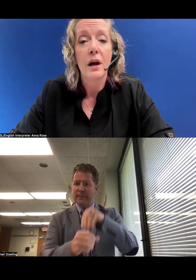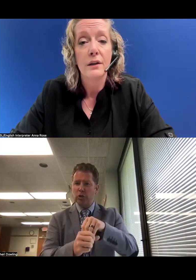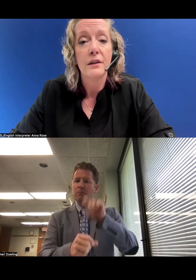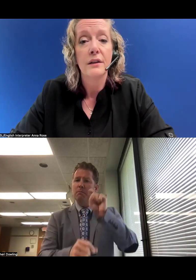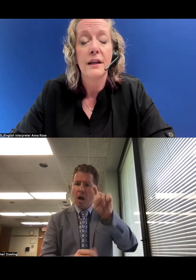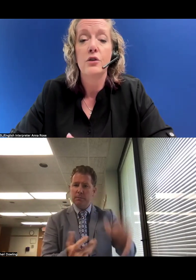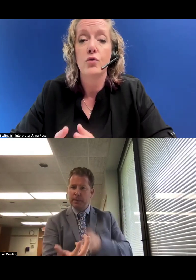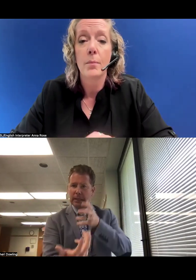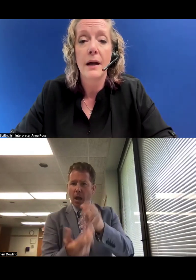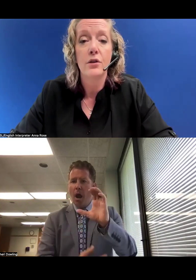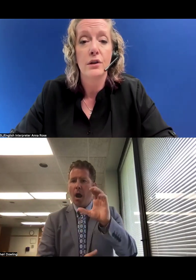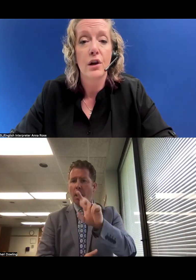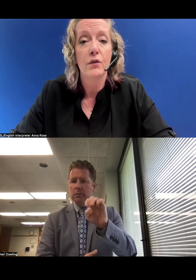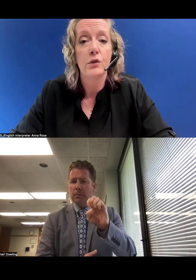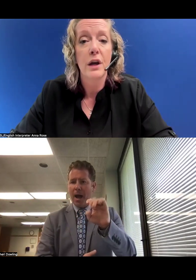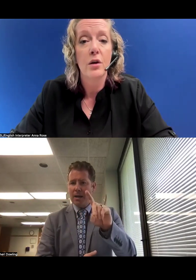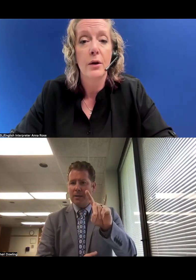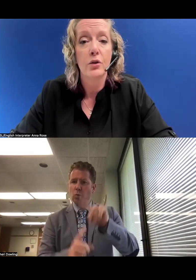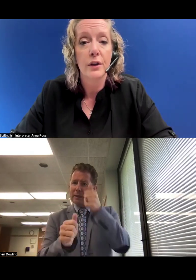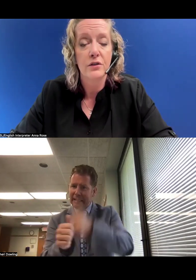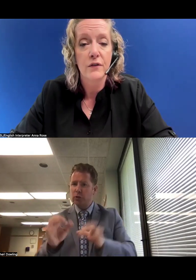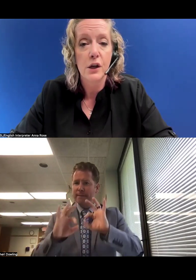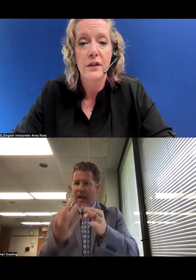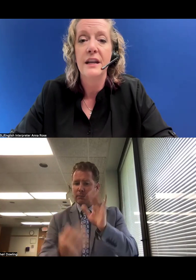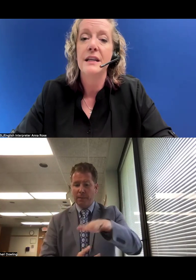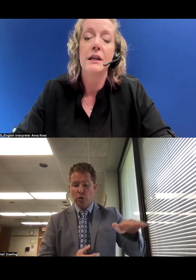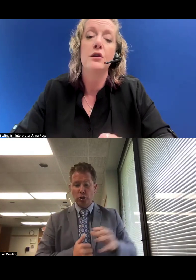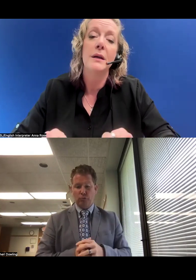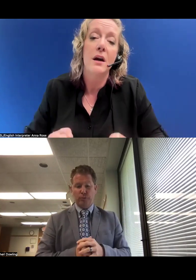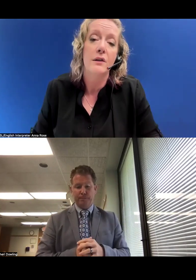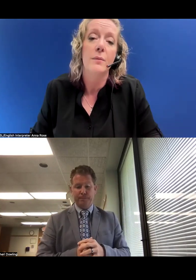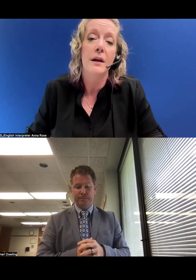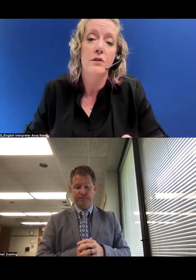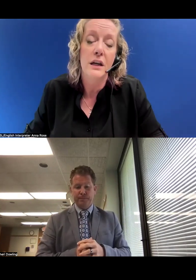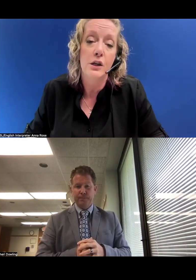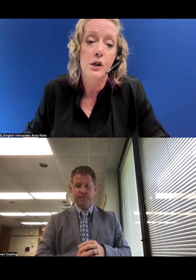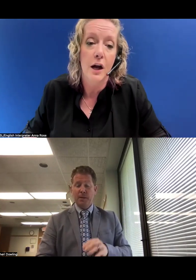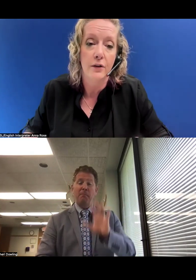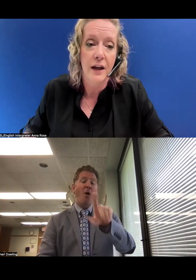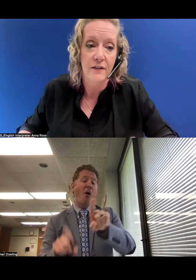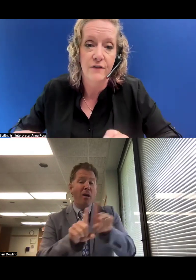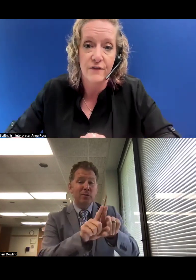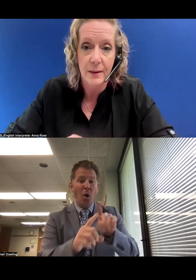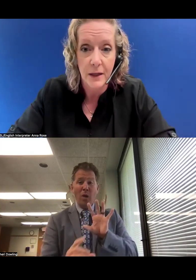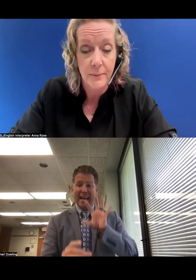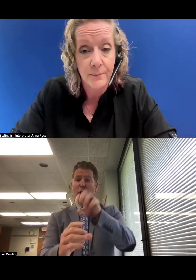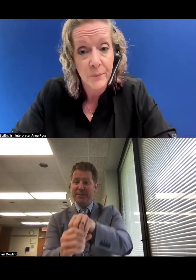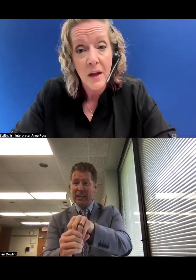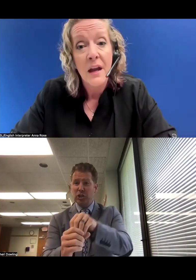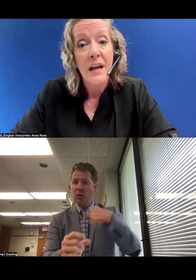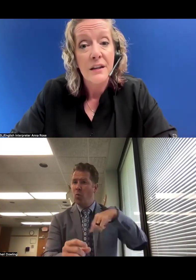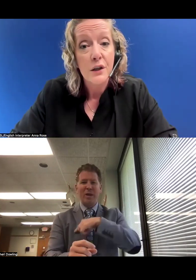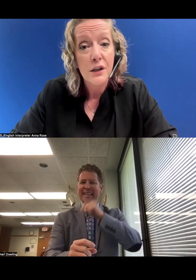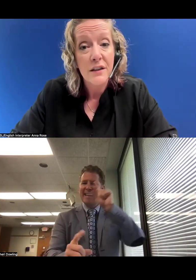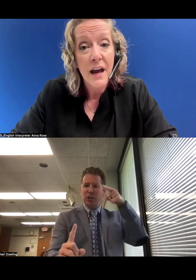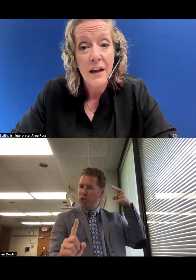So constantly to remind ourselves who care about early intervention that it needs to be customized to each child and family.